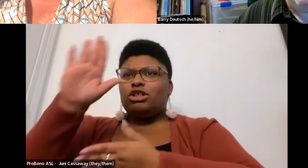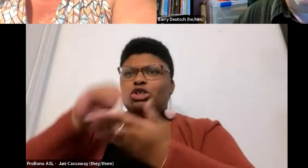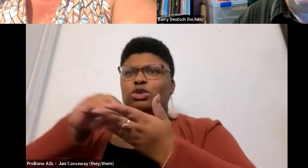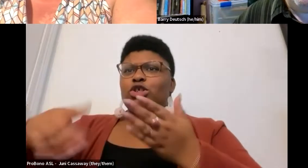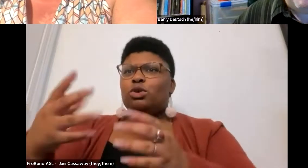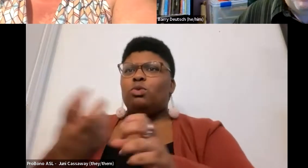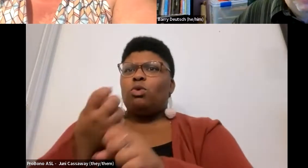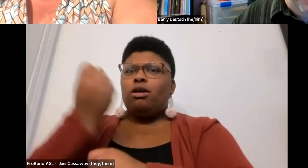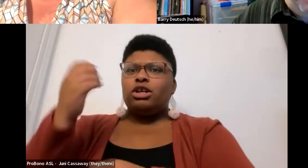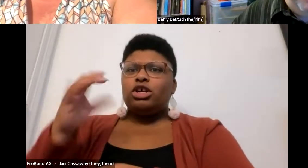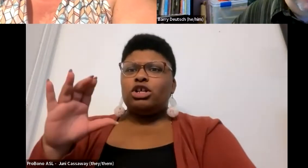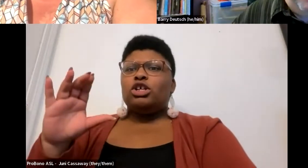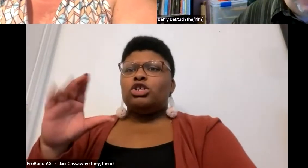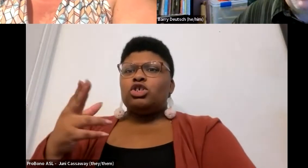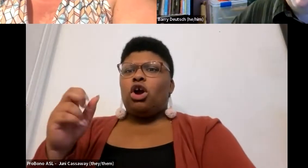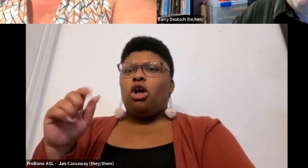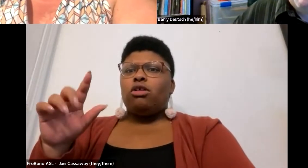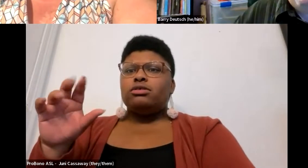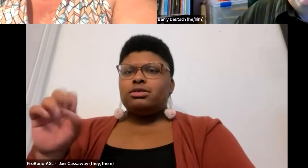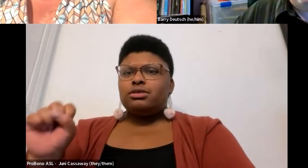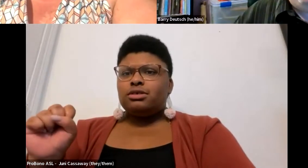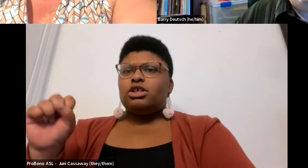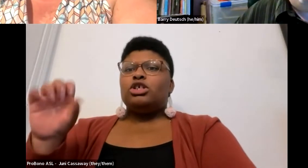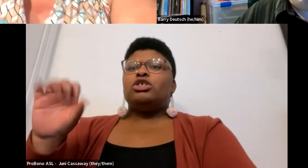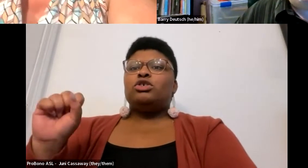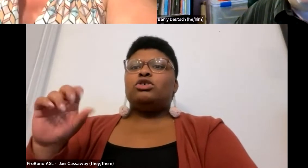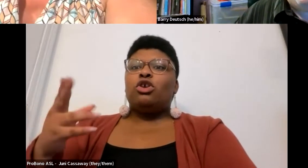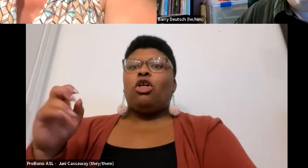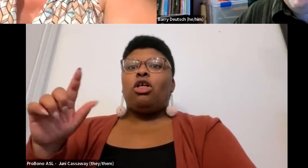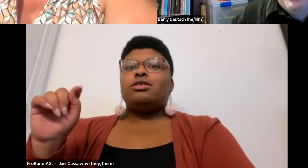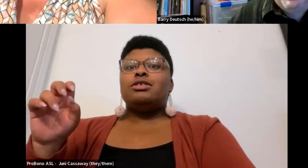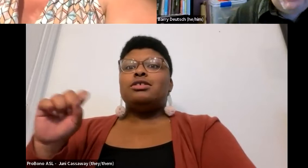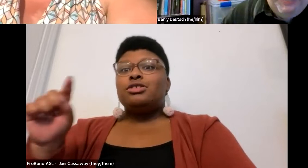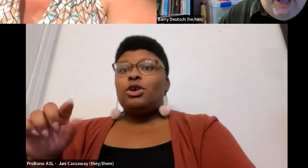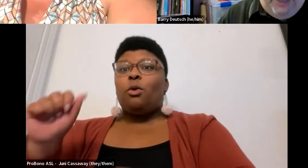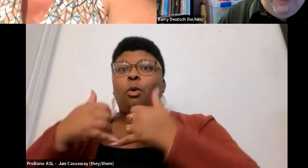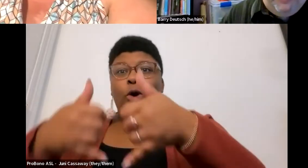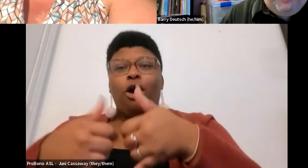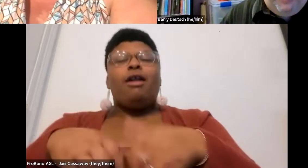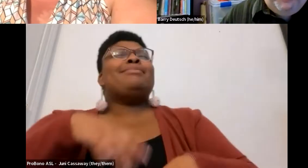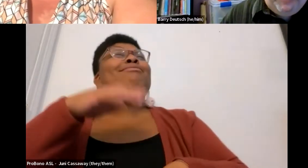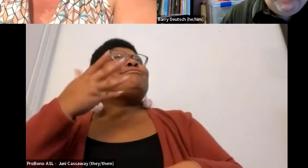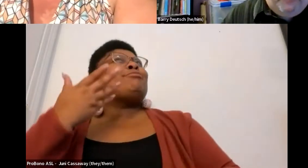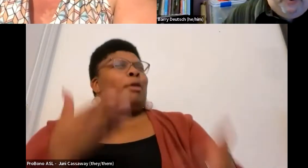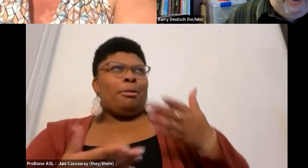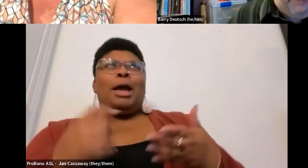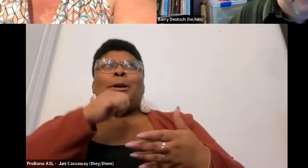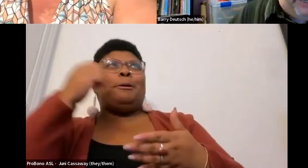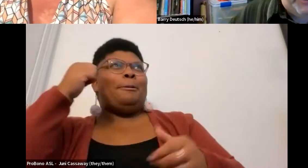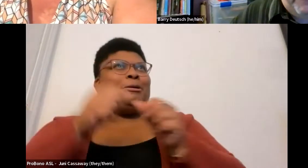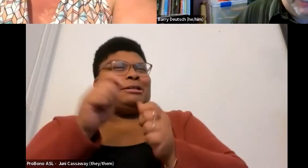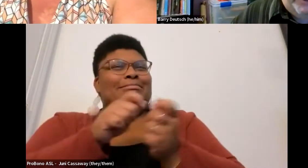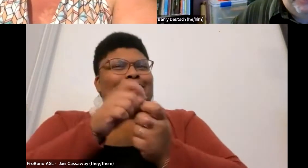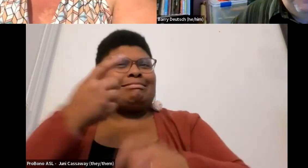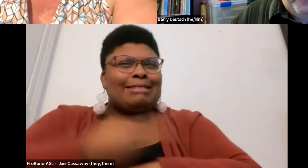Schulz Award. That sounds very plausible. I don't remember the exact date, but yes, it was an award given